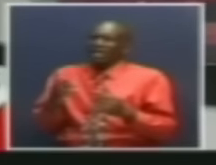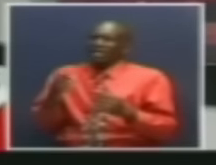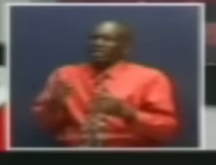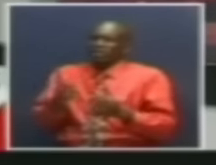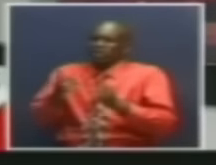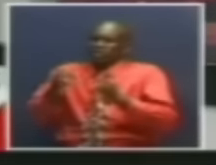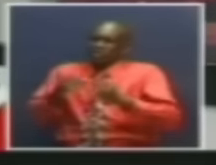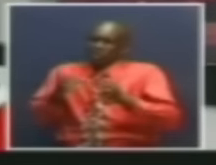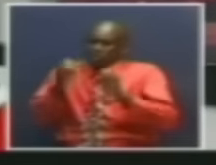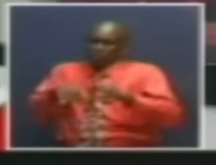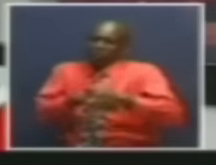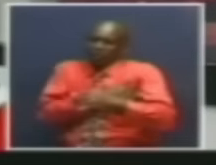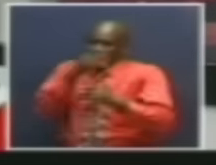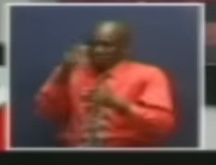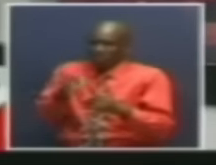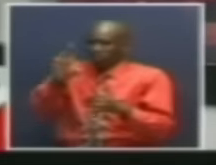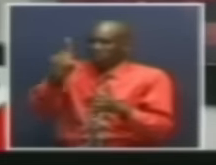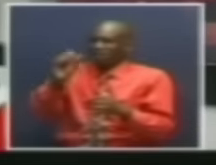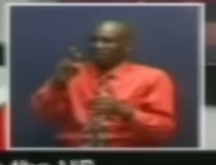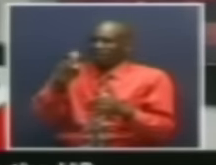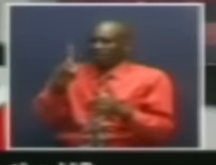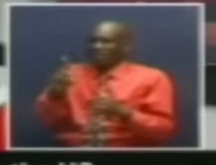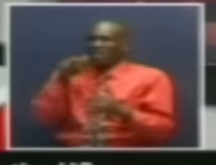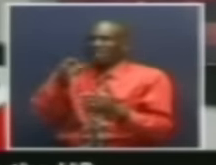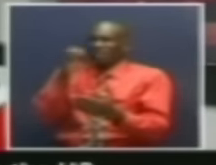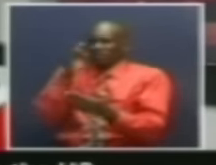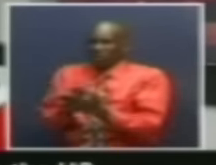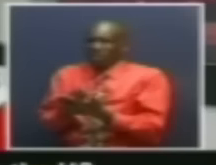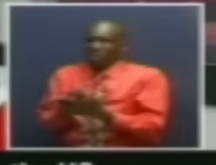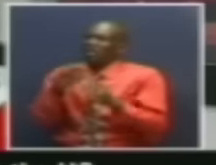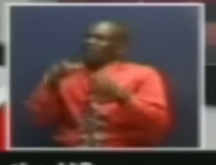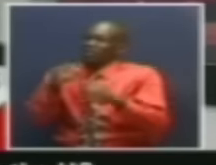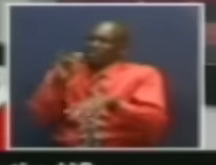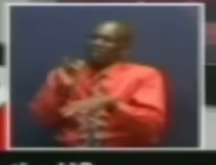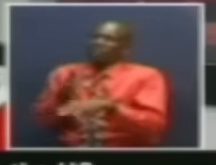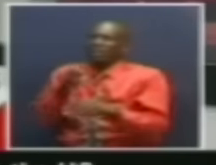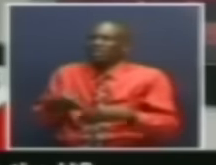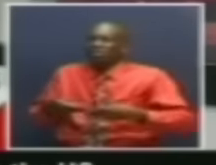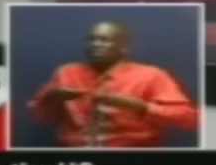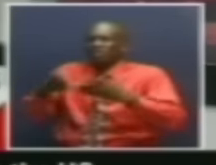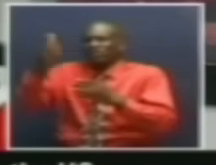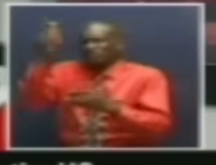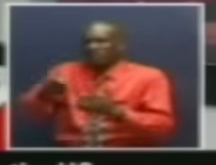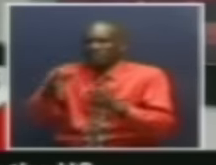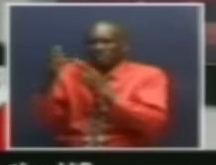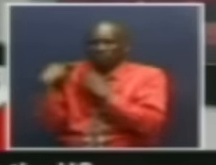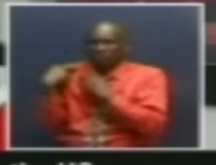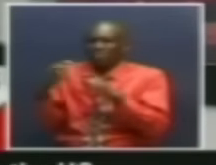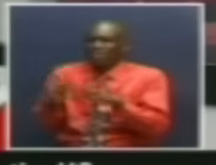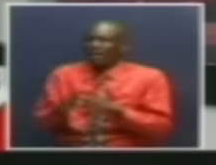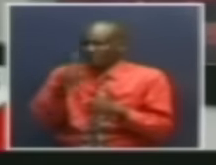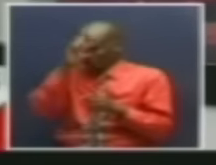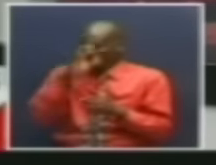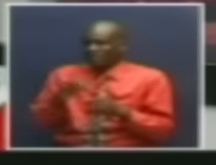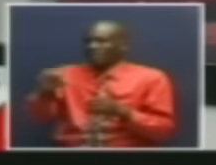faith. Yes. And wondering whether this will come in the way of him dispensing justice and his duty. As a staunch